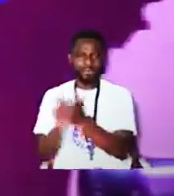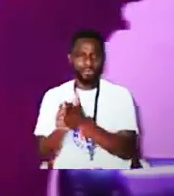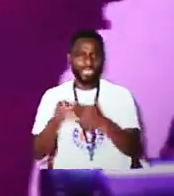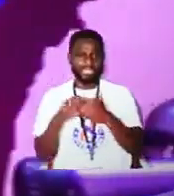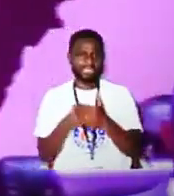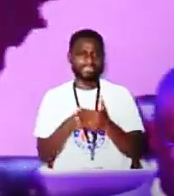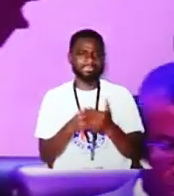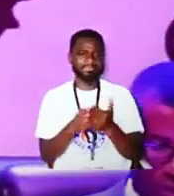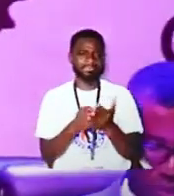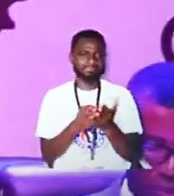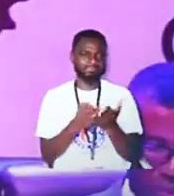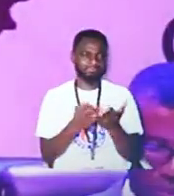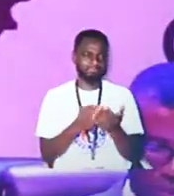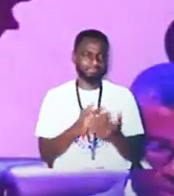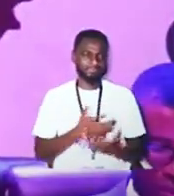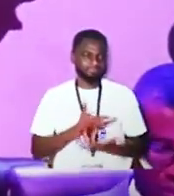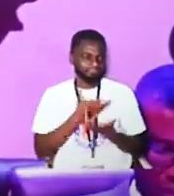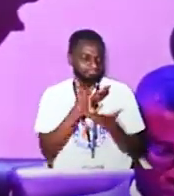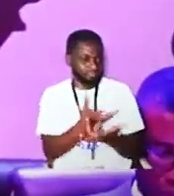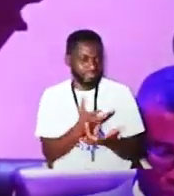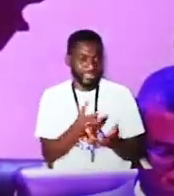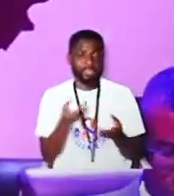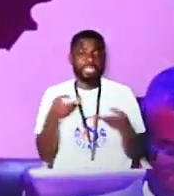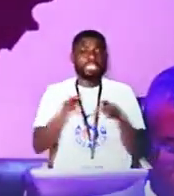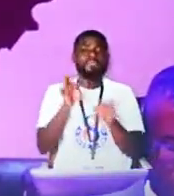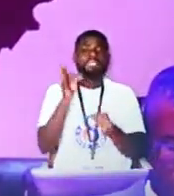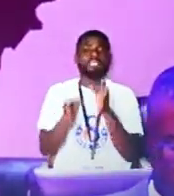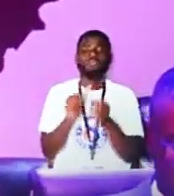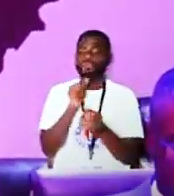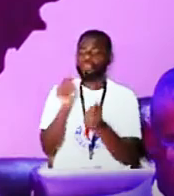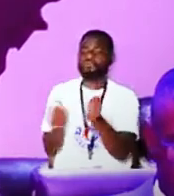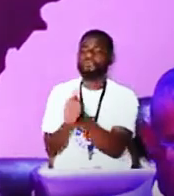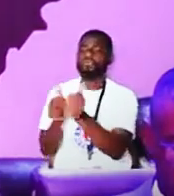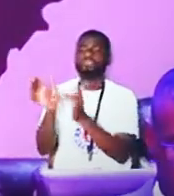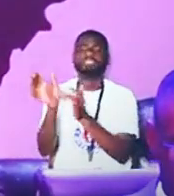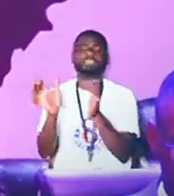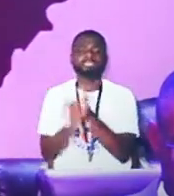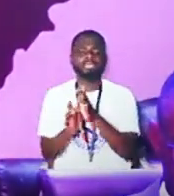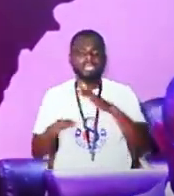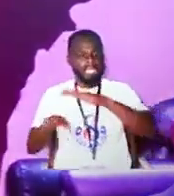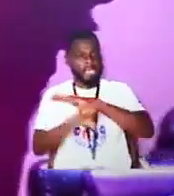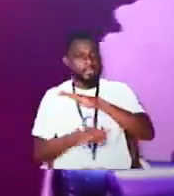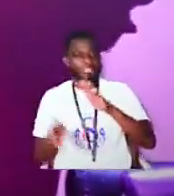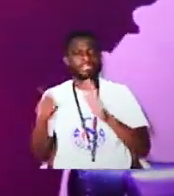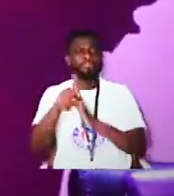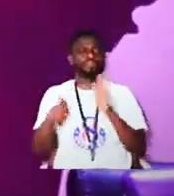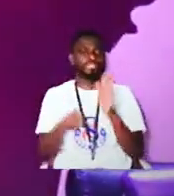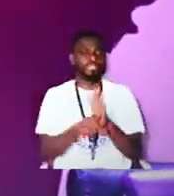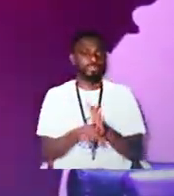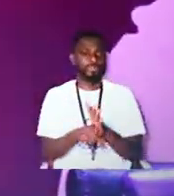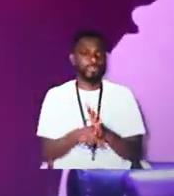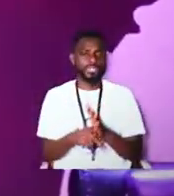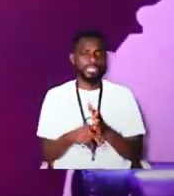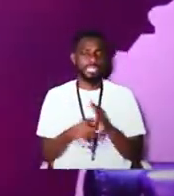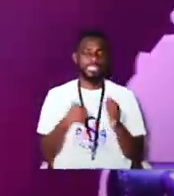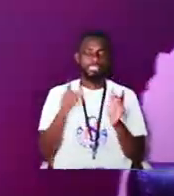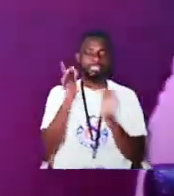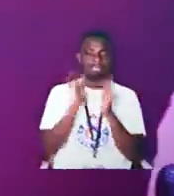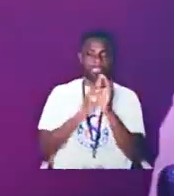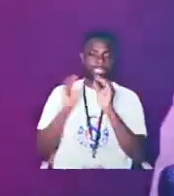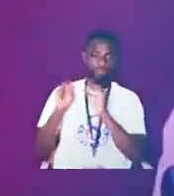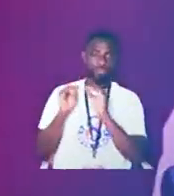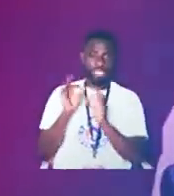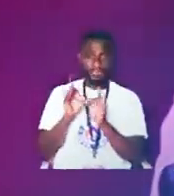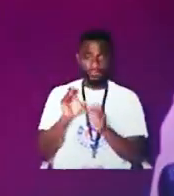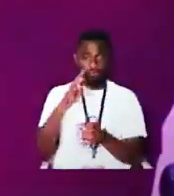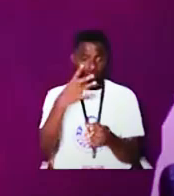integrity. So even if you are not following Jesus, the basic principles that he taught, if you